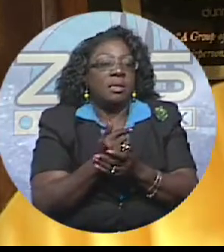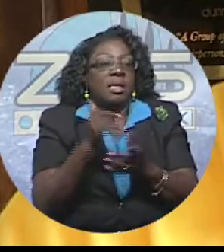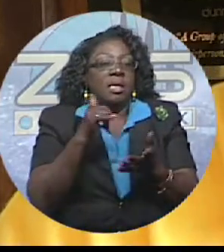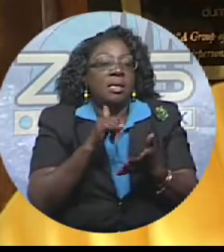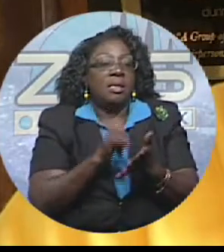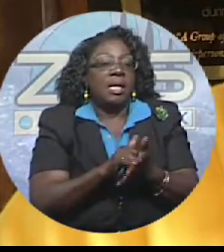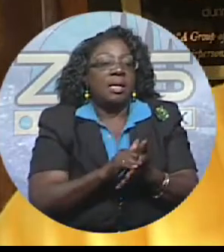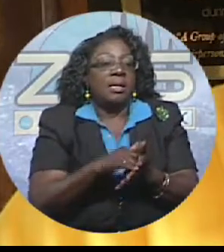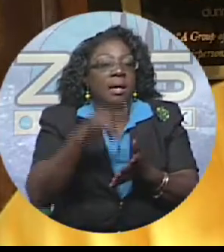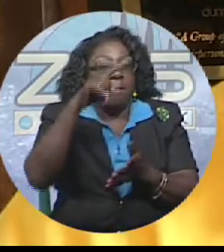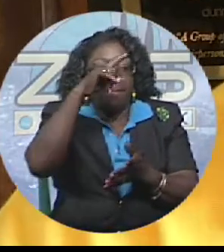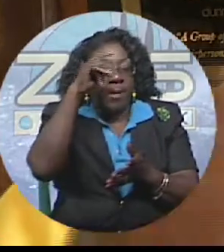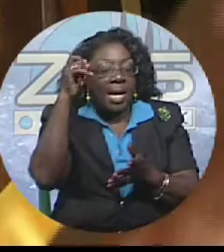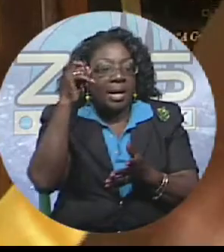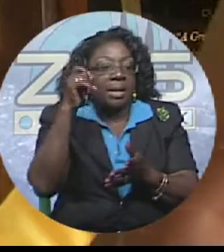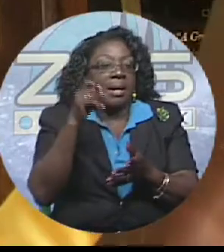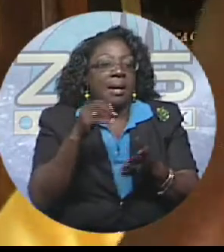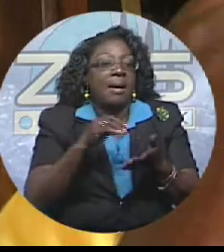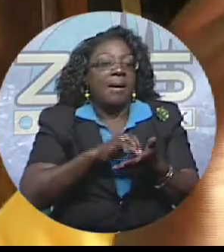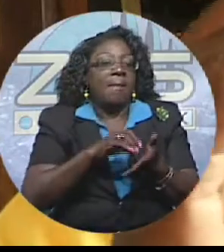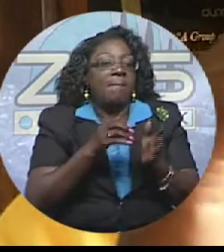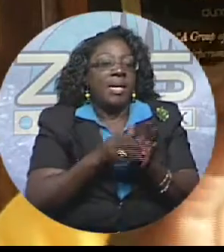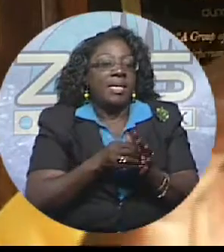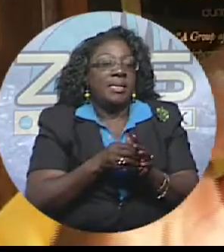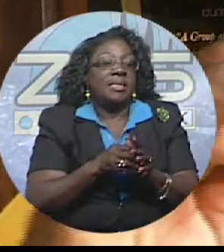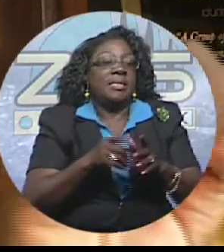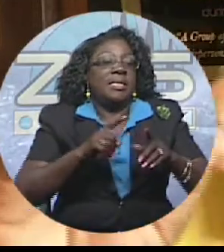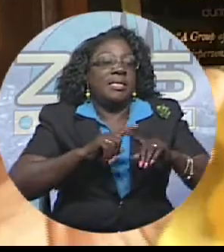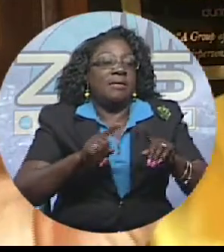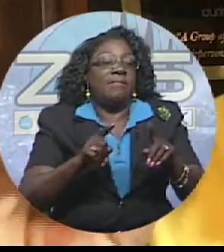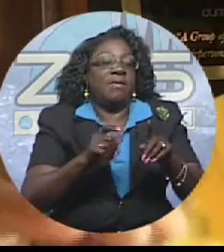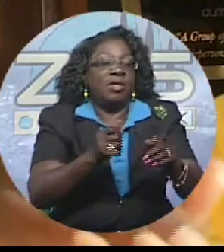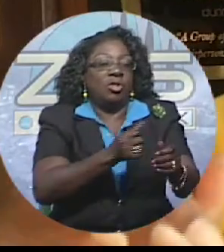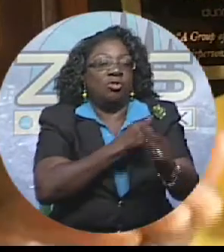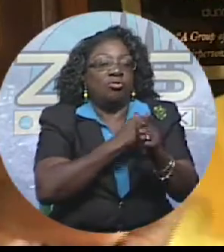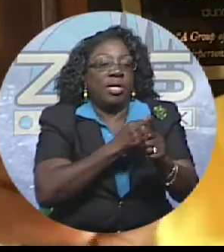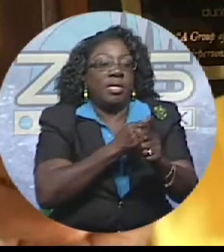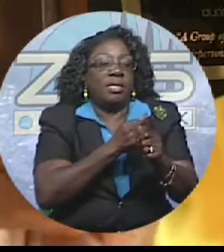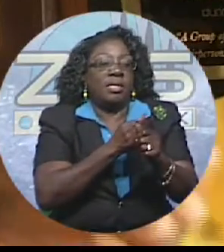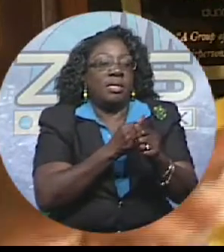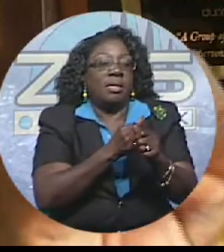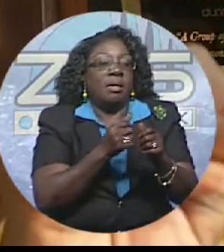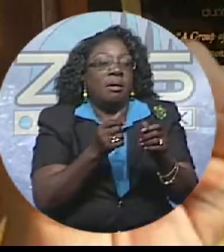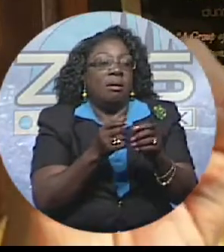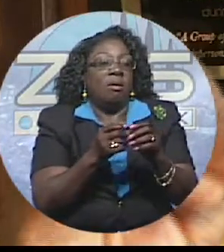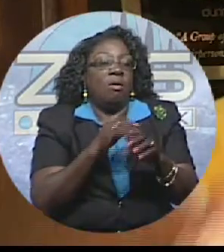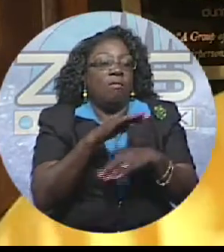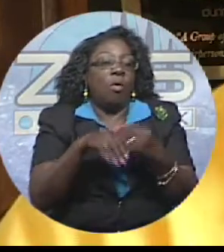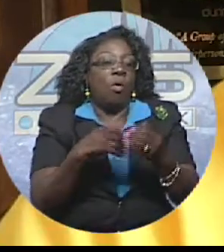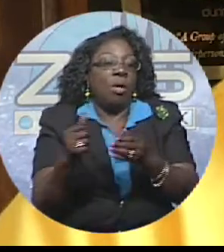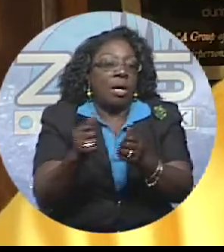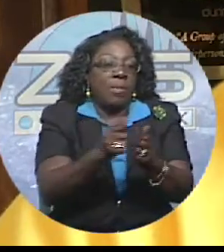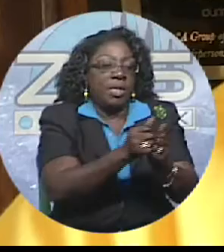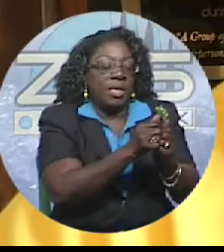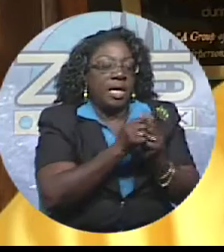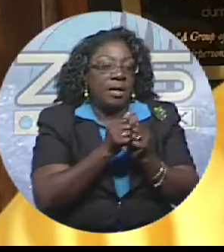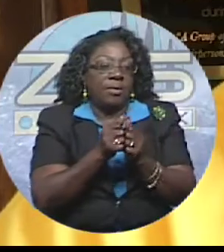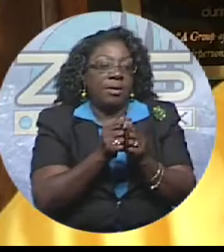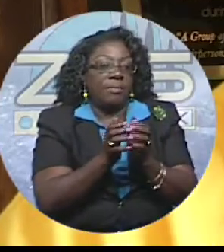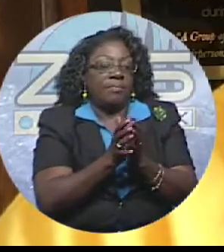what that black was. Now I hear of all the political slants and that type of